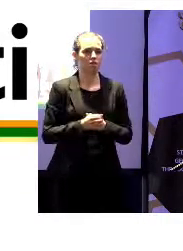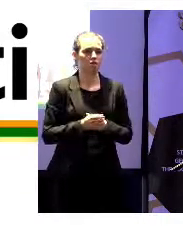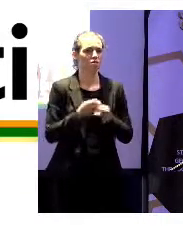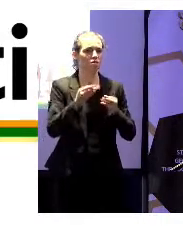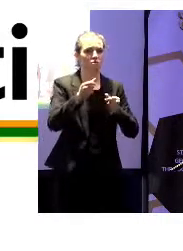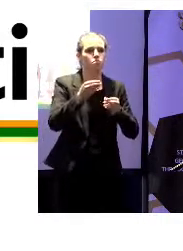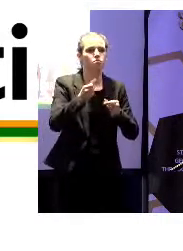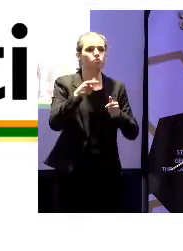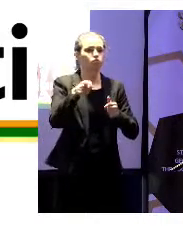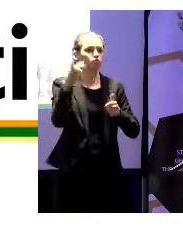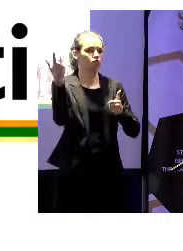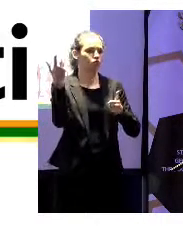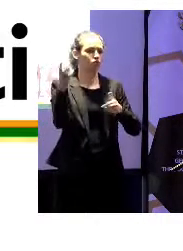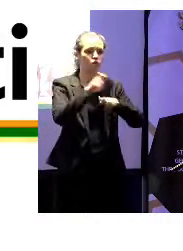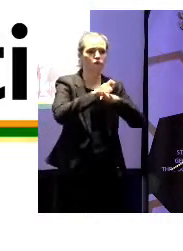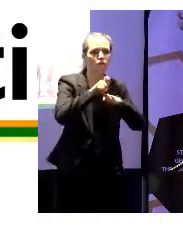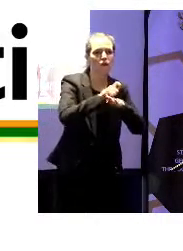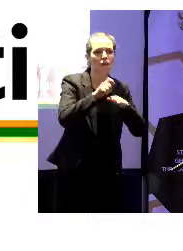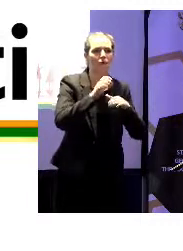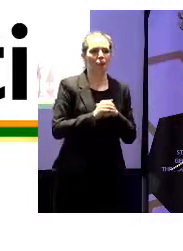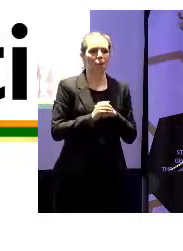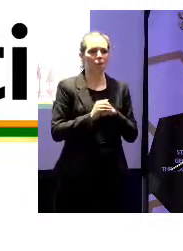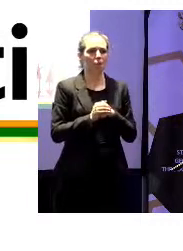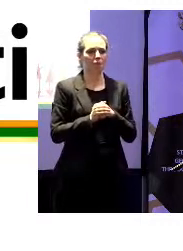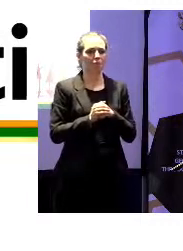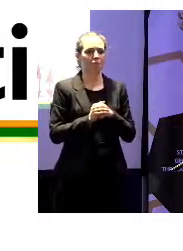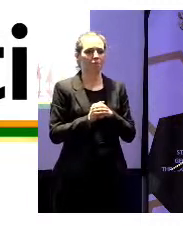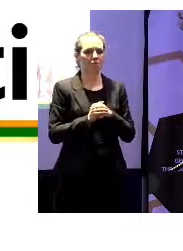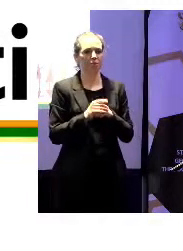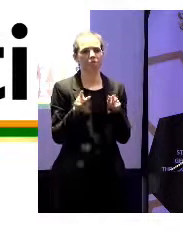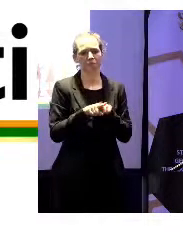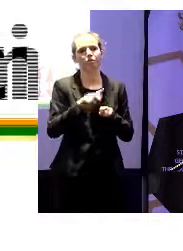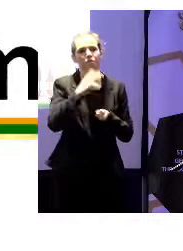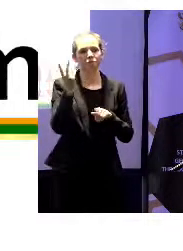for training and other communication